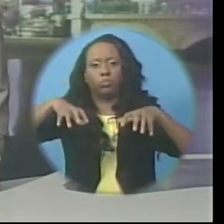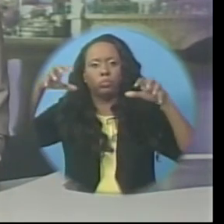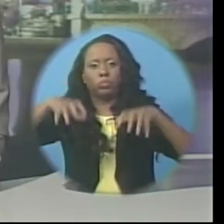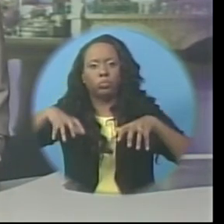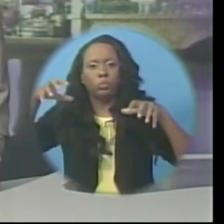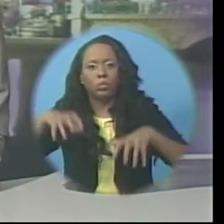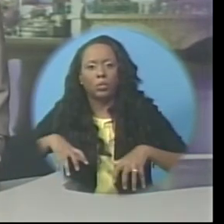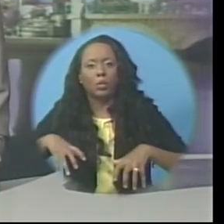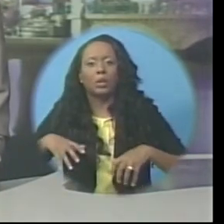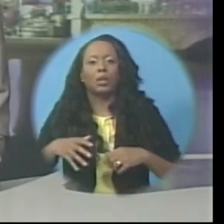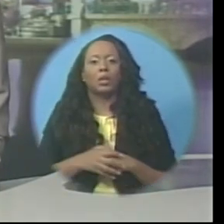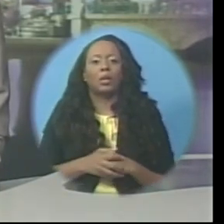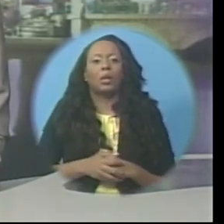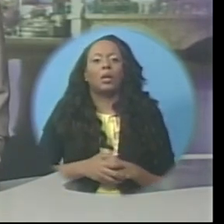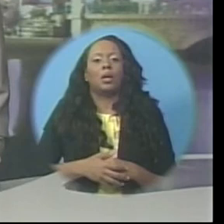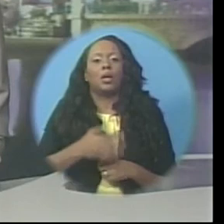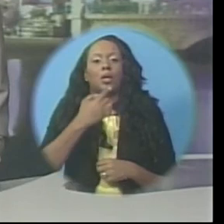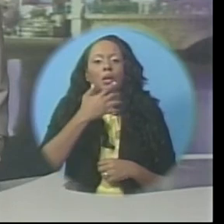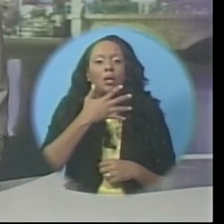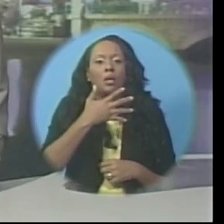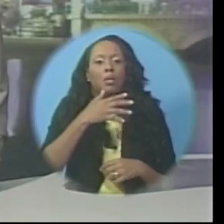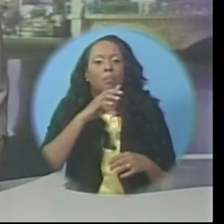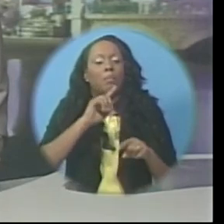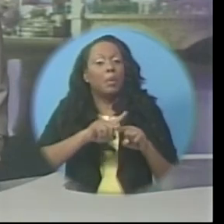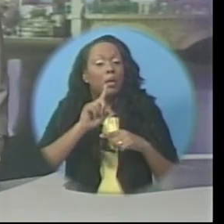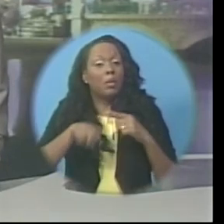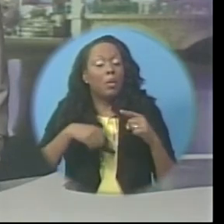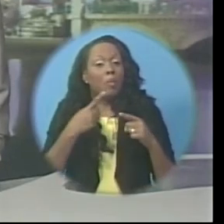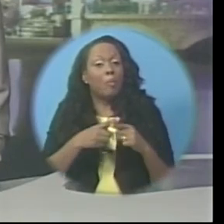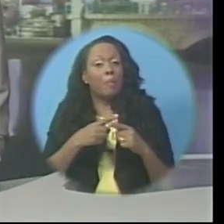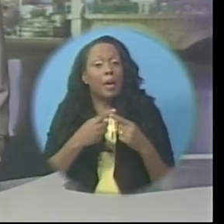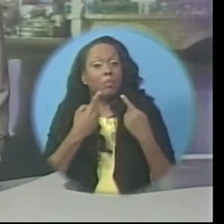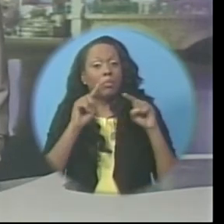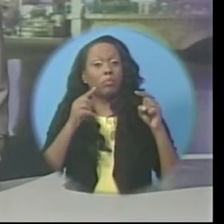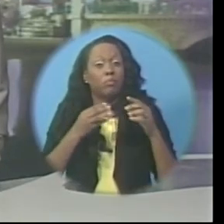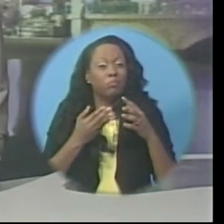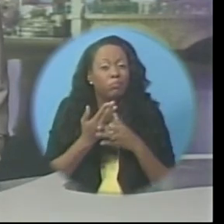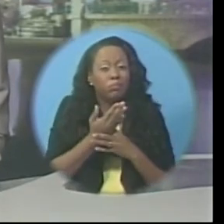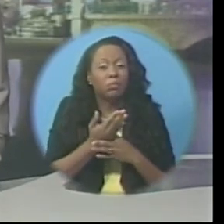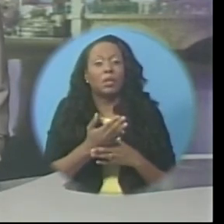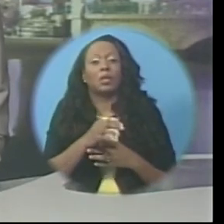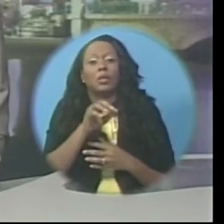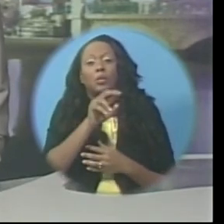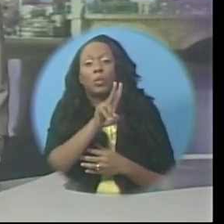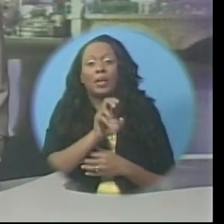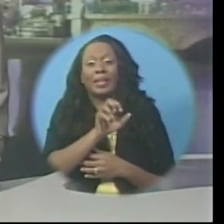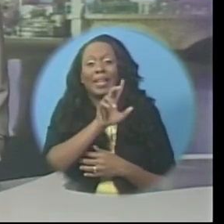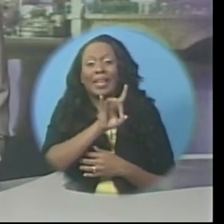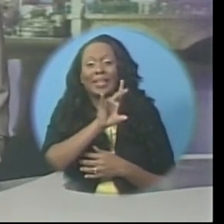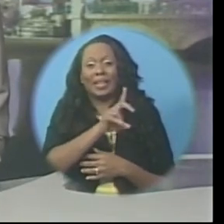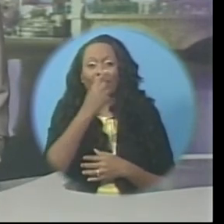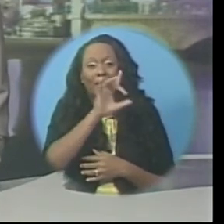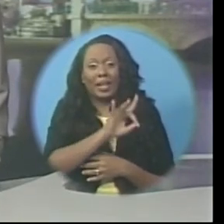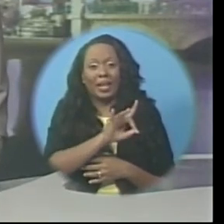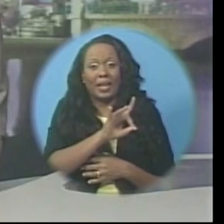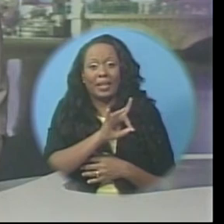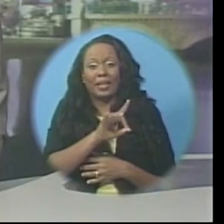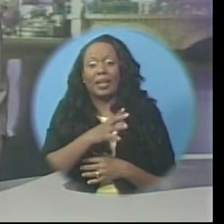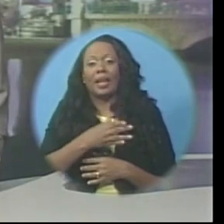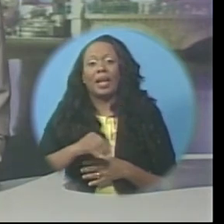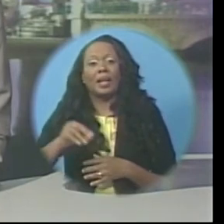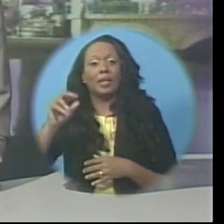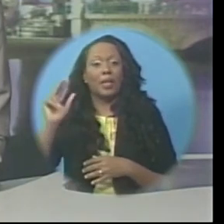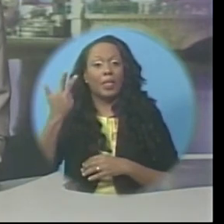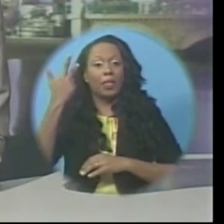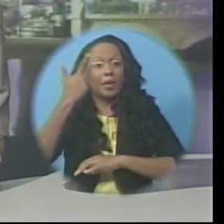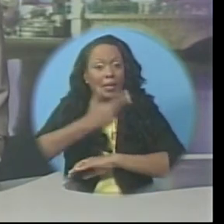points and Red Force 5. Scores in that match, Red Force 287 for 8, match drawn. And play on the third day